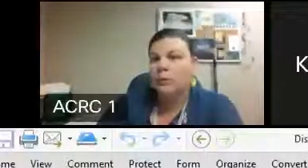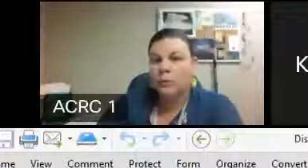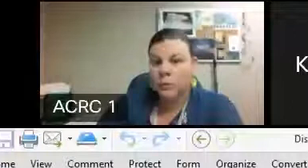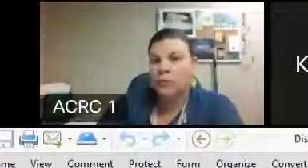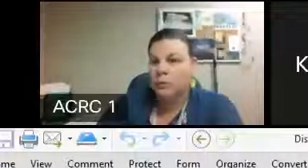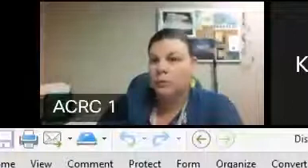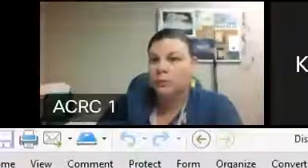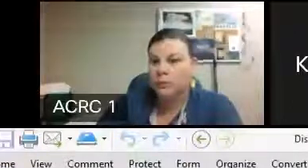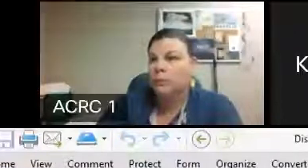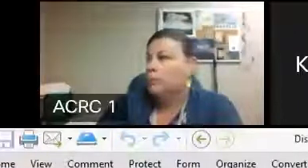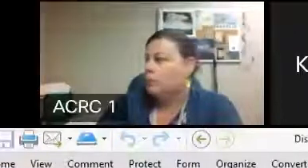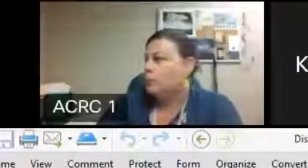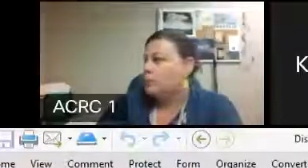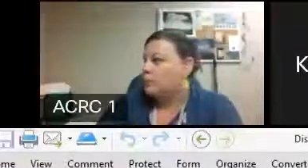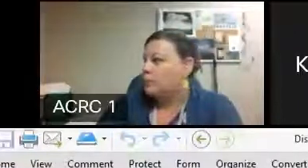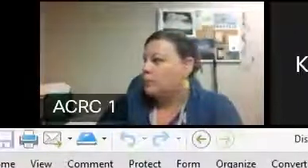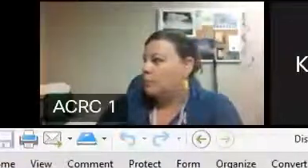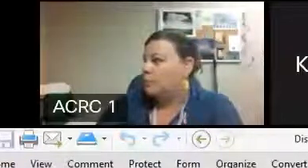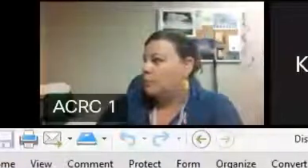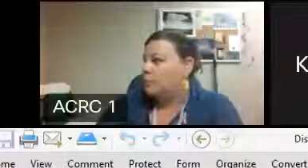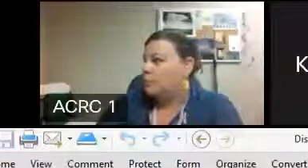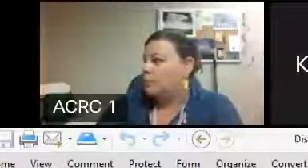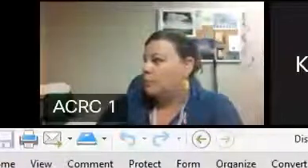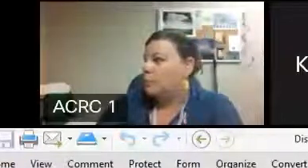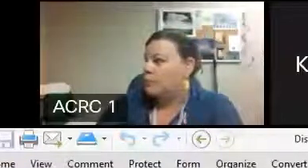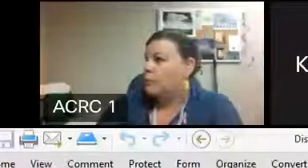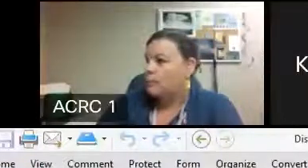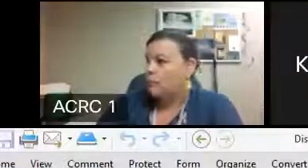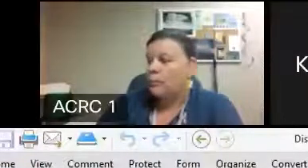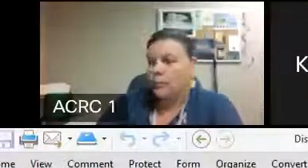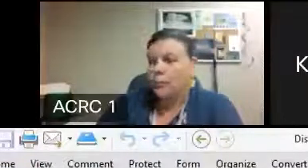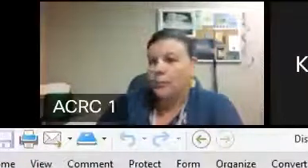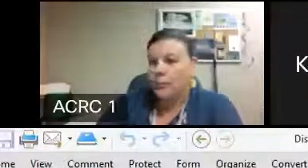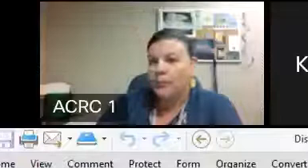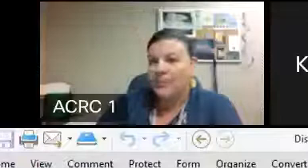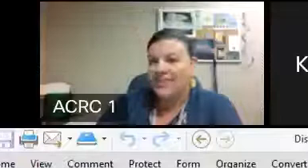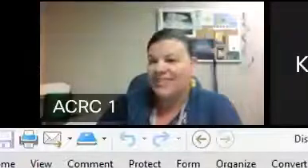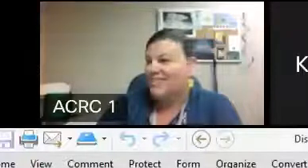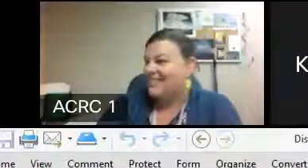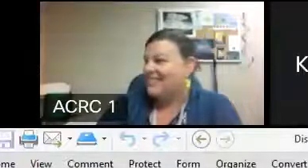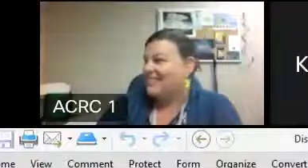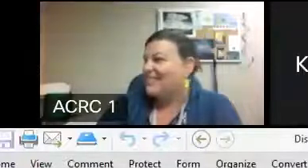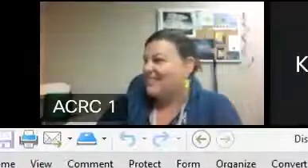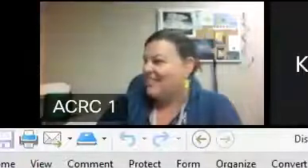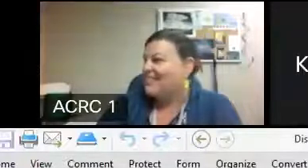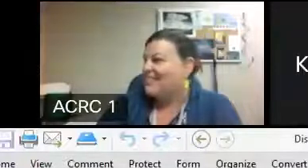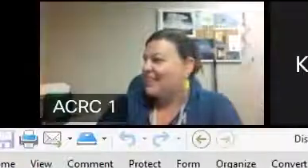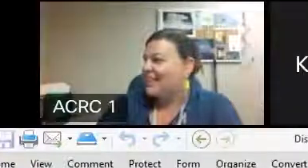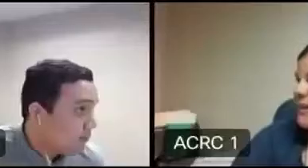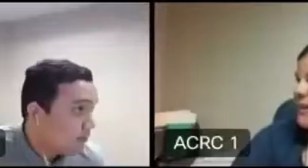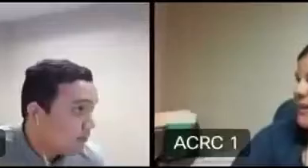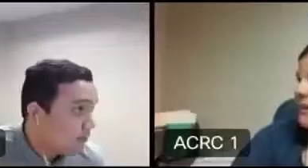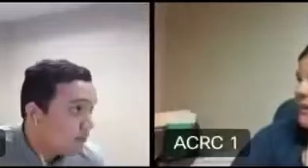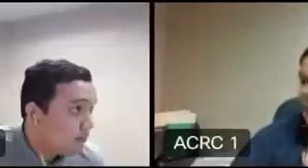if you know anyone that are affected, or if you were affected, that would be great. And it is on Sunday, the 21st.